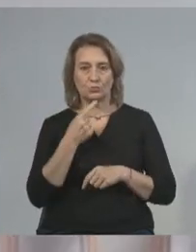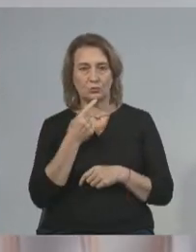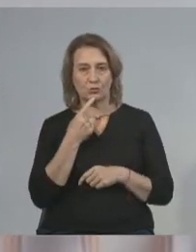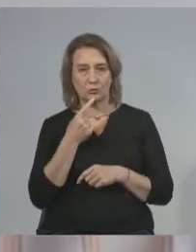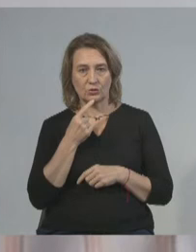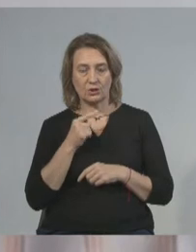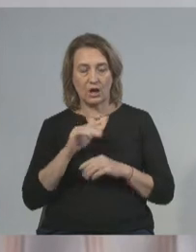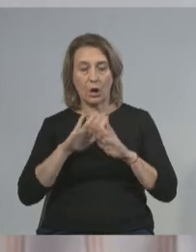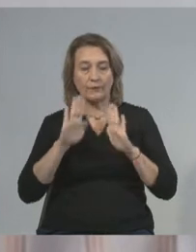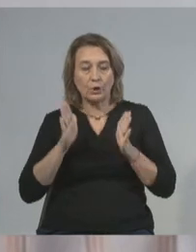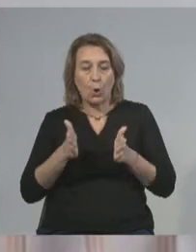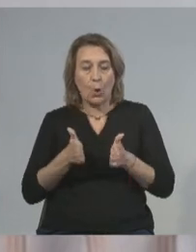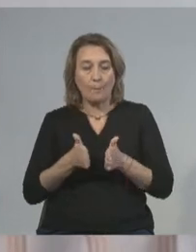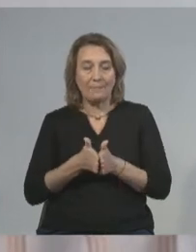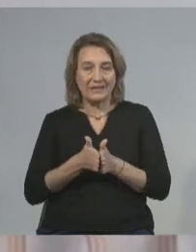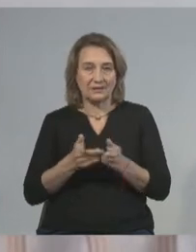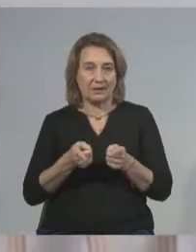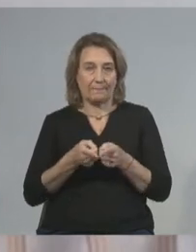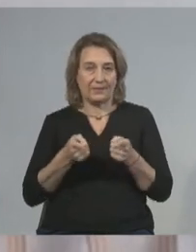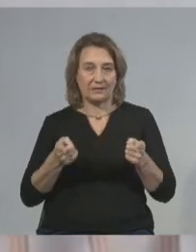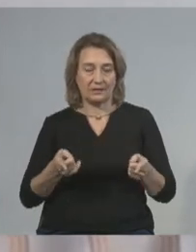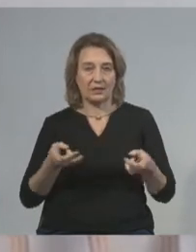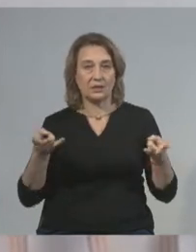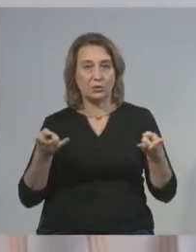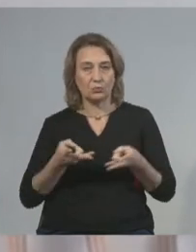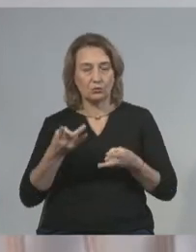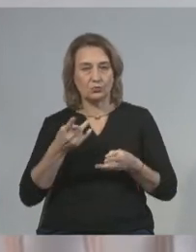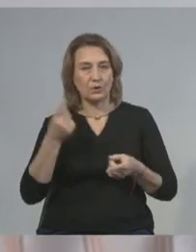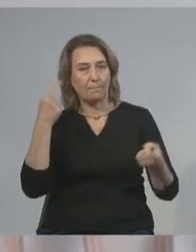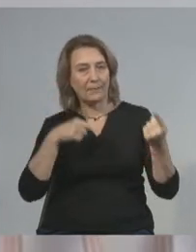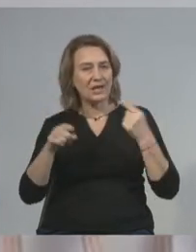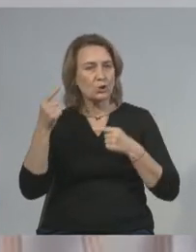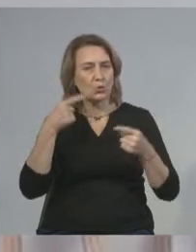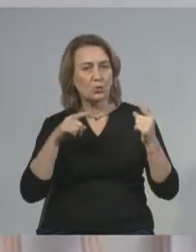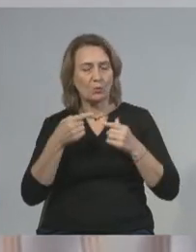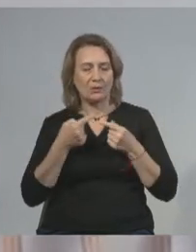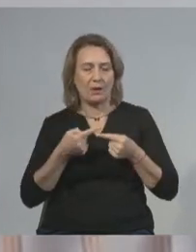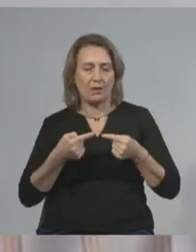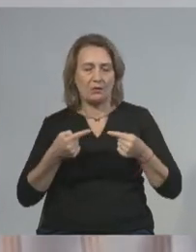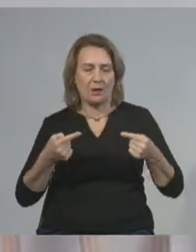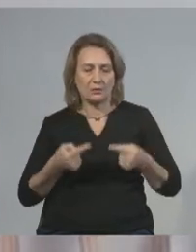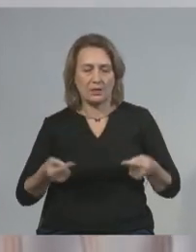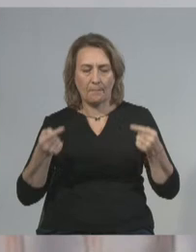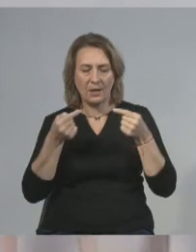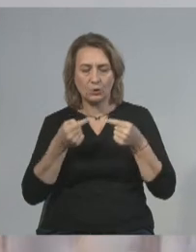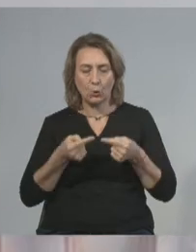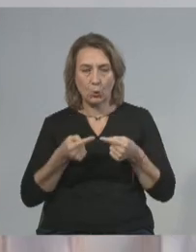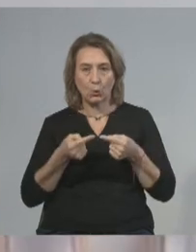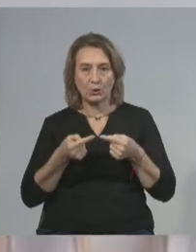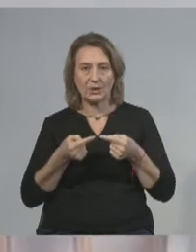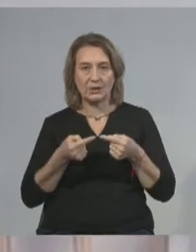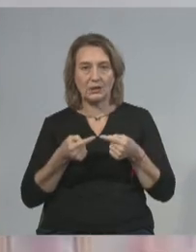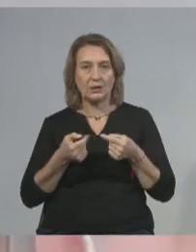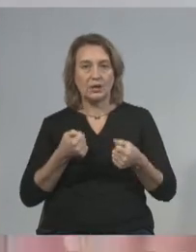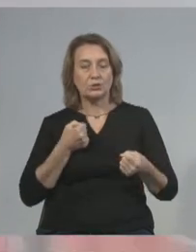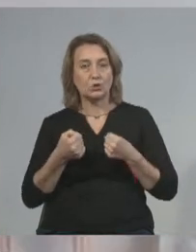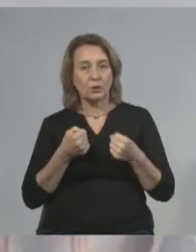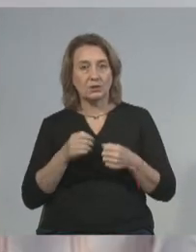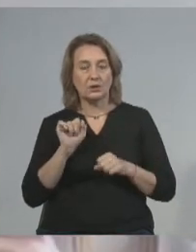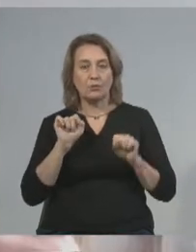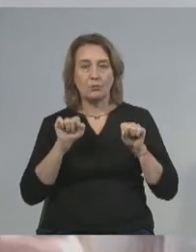of course it is a comprehensive pro process is very difficult we can think of different measures